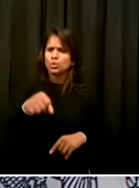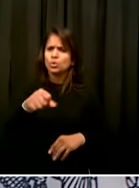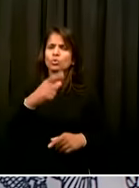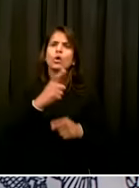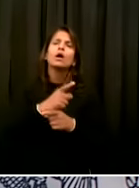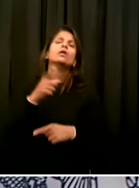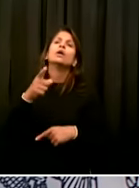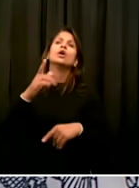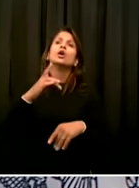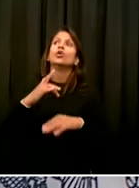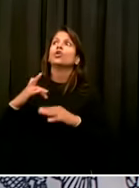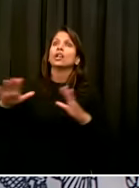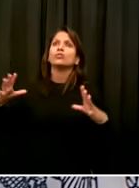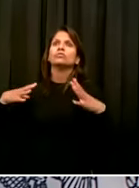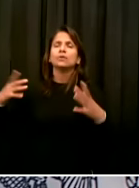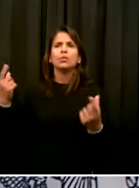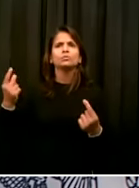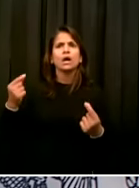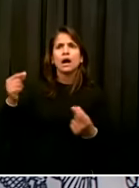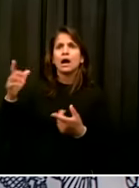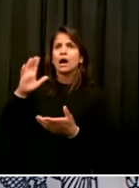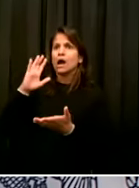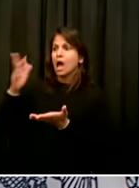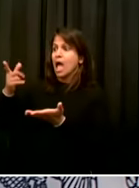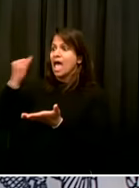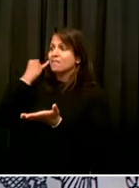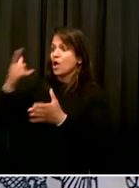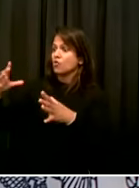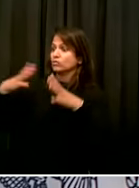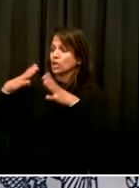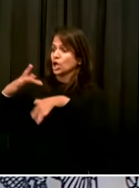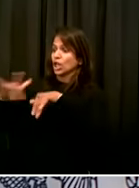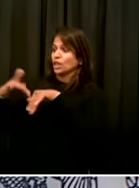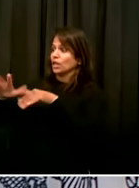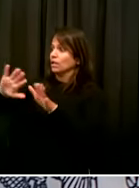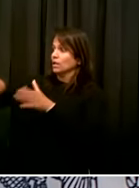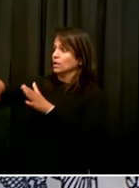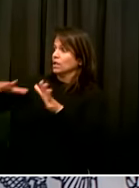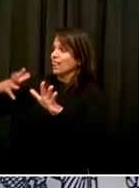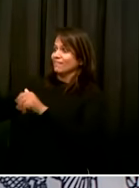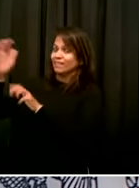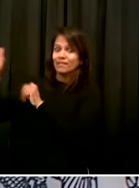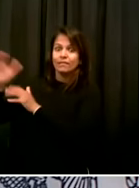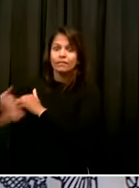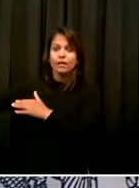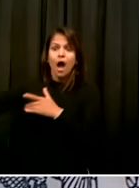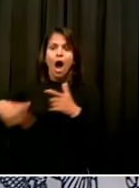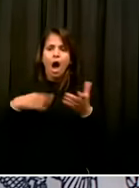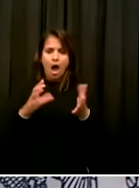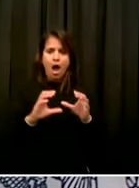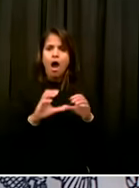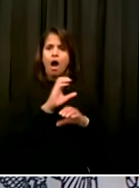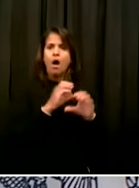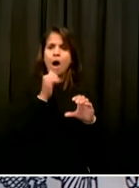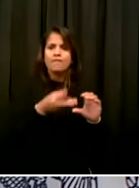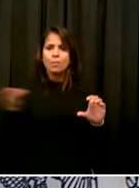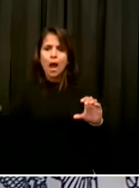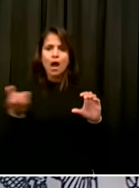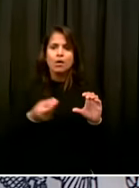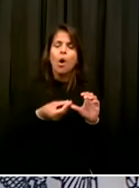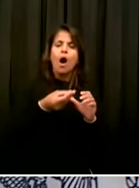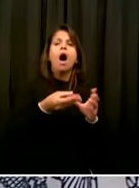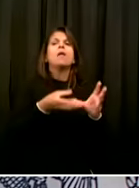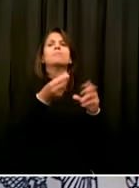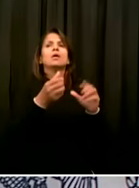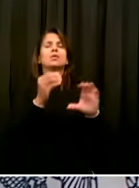say all of these pieces are looked at all the time. If you have attrition and you can not fill those roles